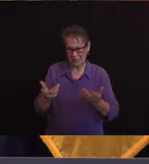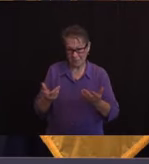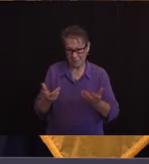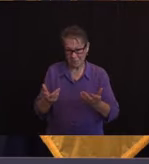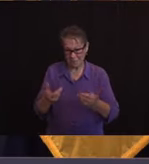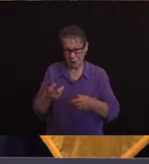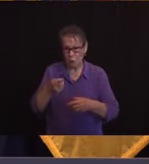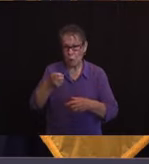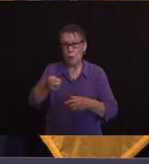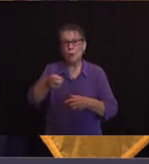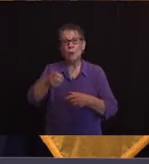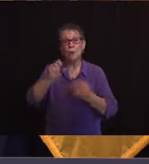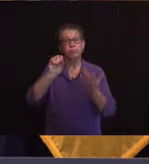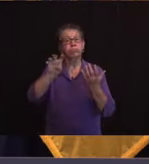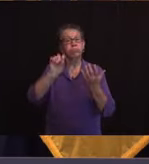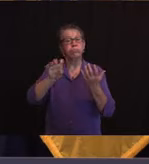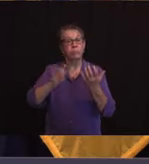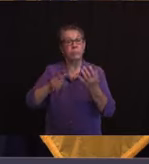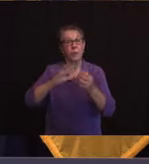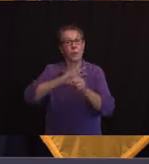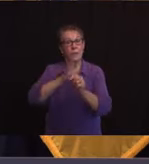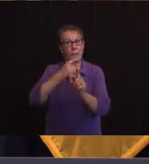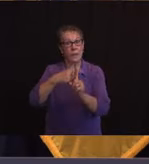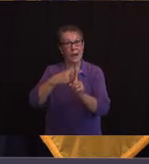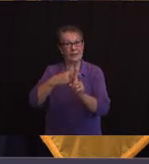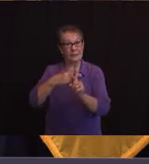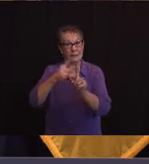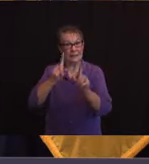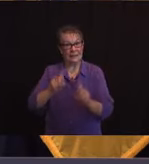positives from a day that we refer back to